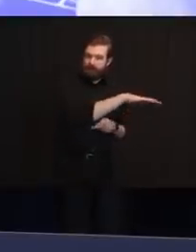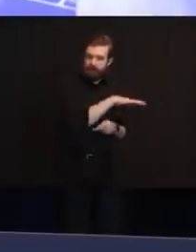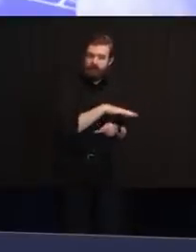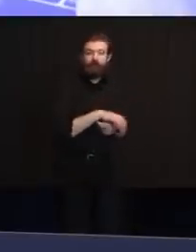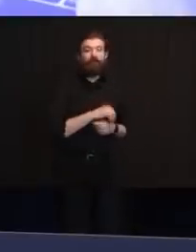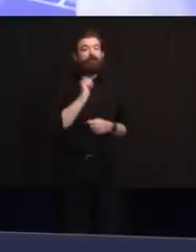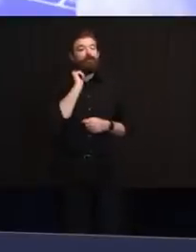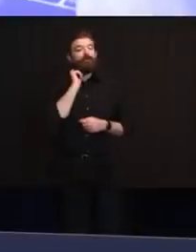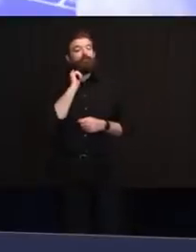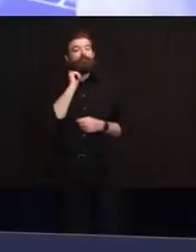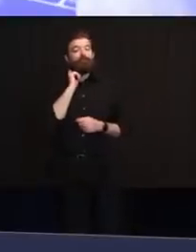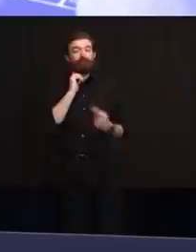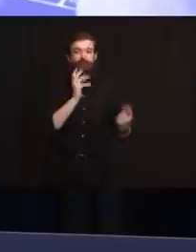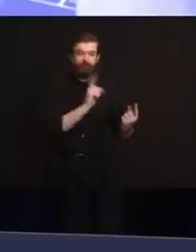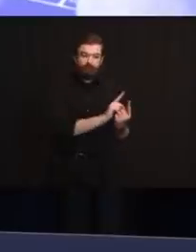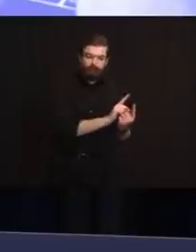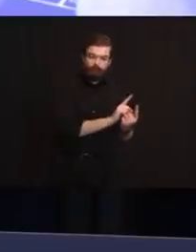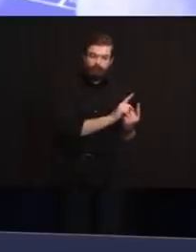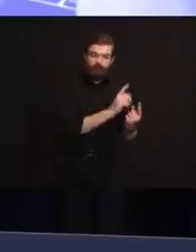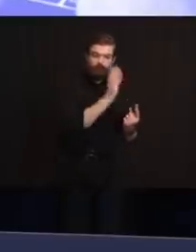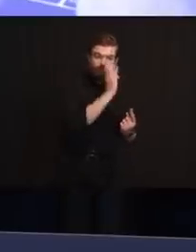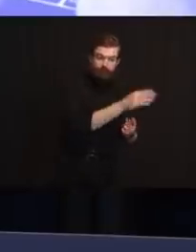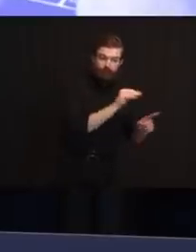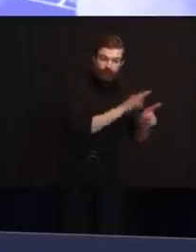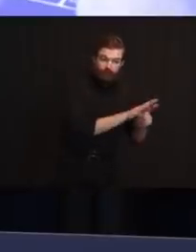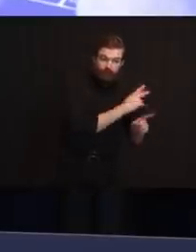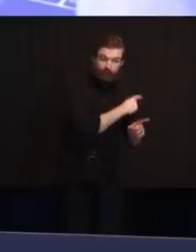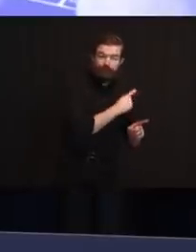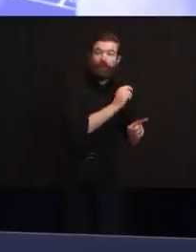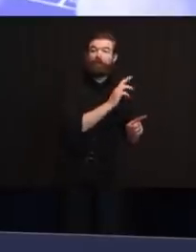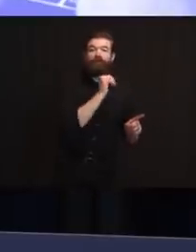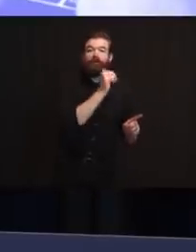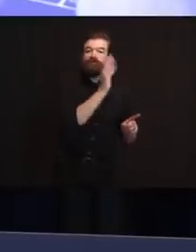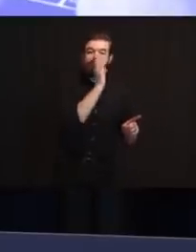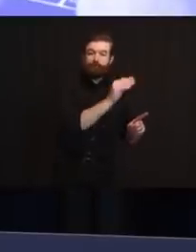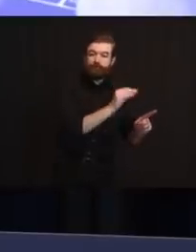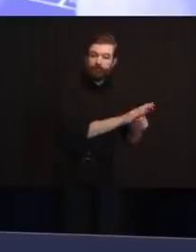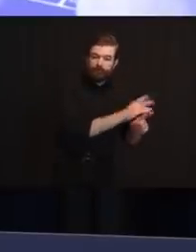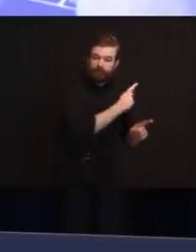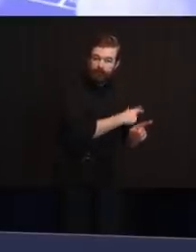materials, and also long-term care residents and staff.